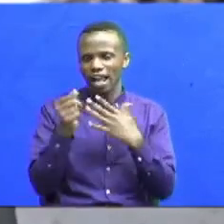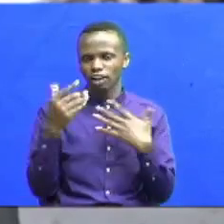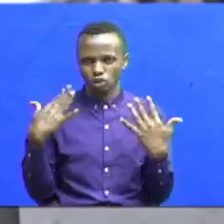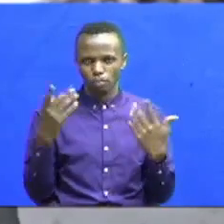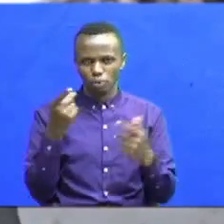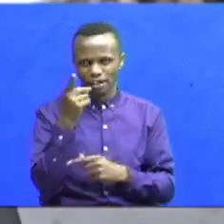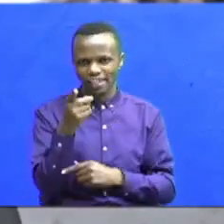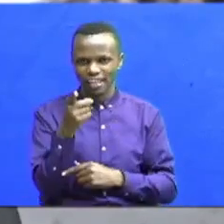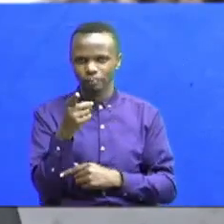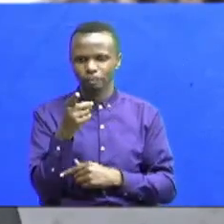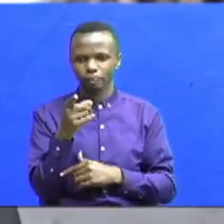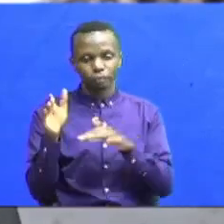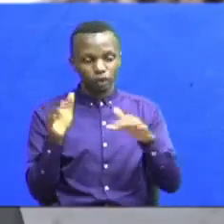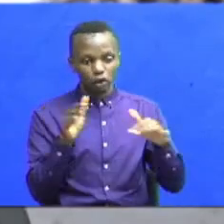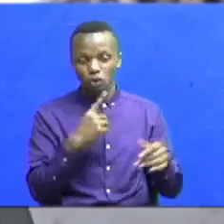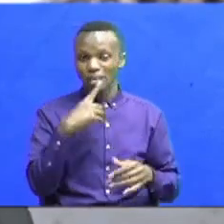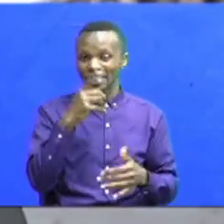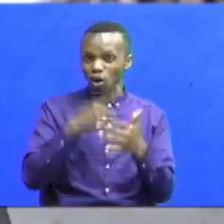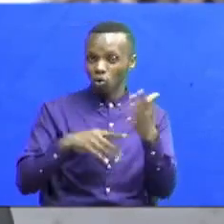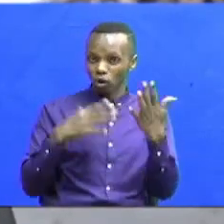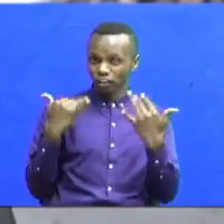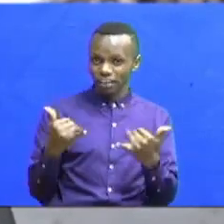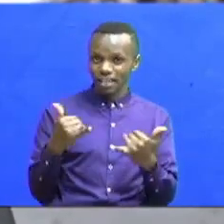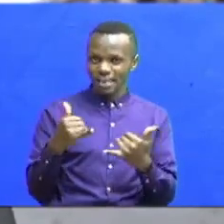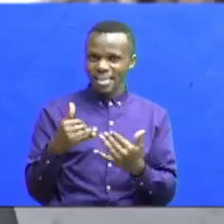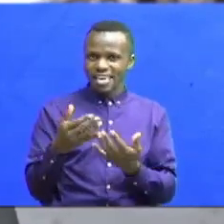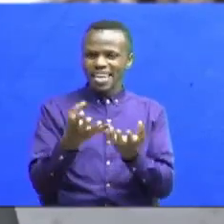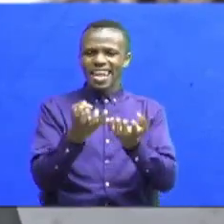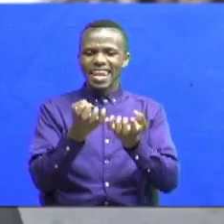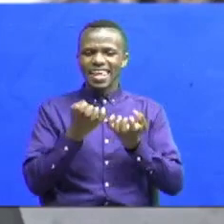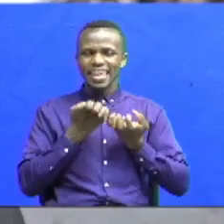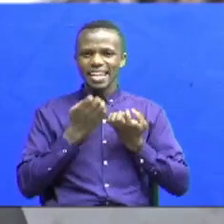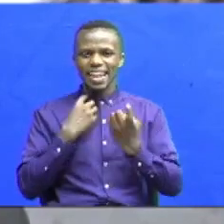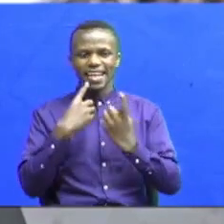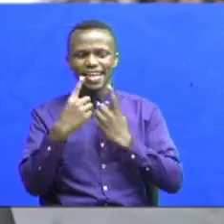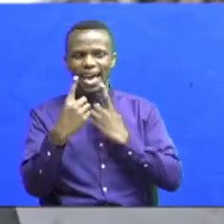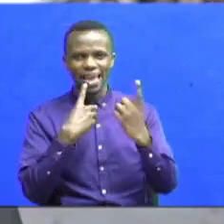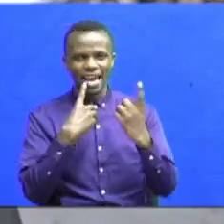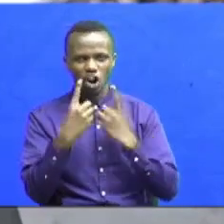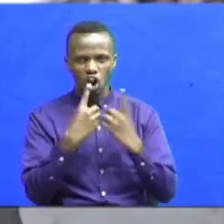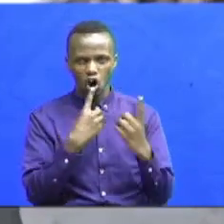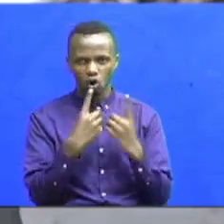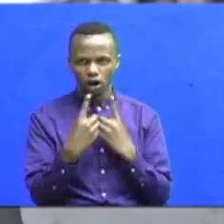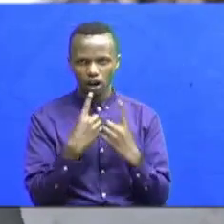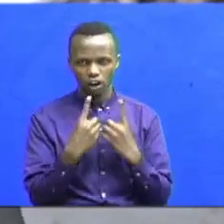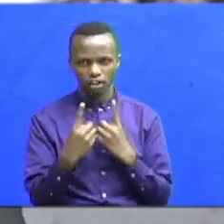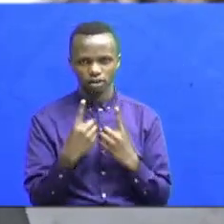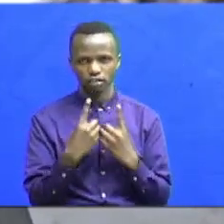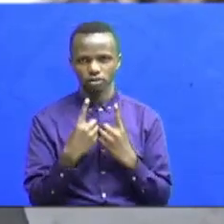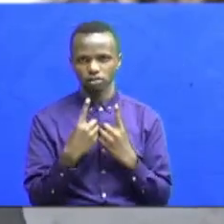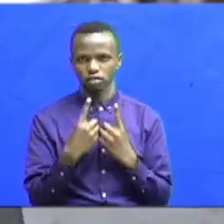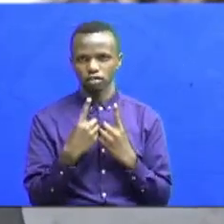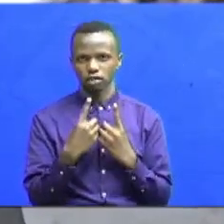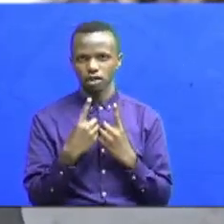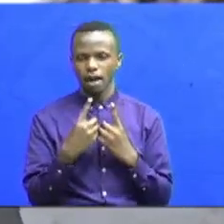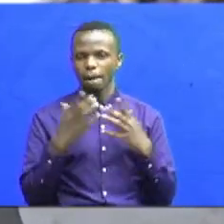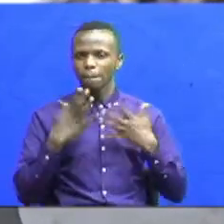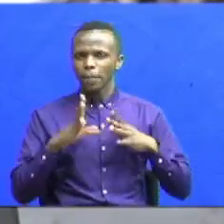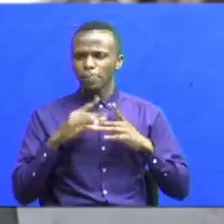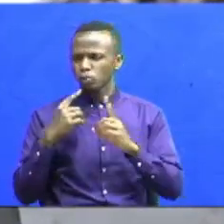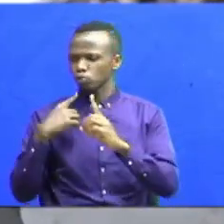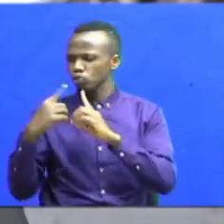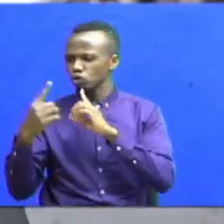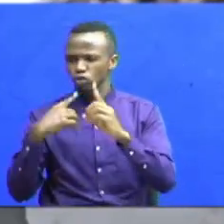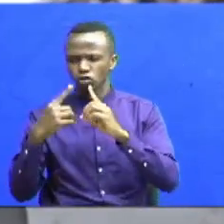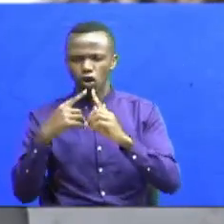ni hivi. We need dialogue. We need dialogue. Watu wanafaa waongee, watu